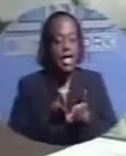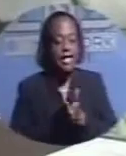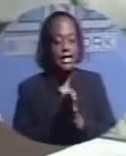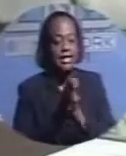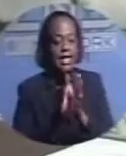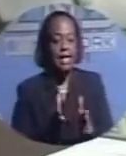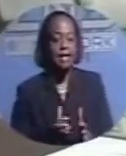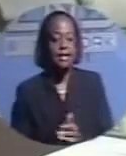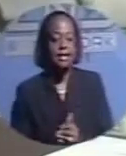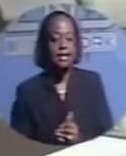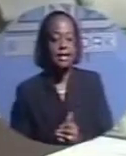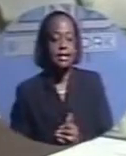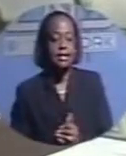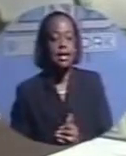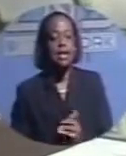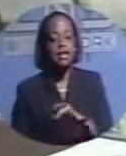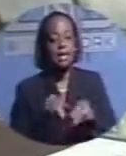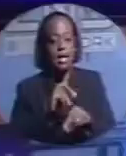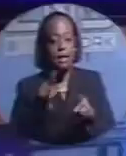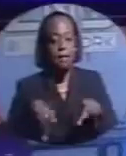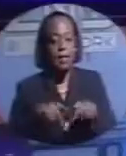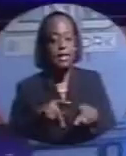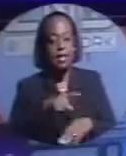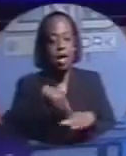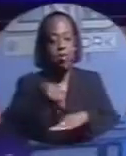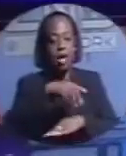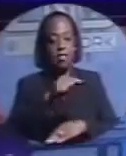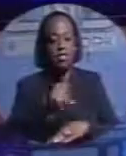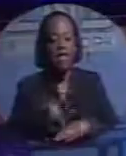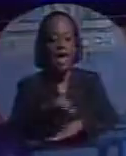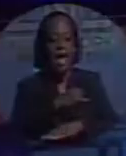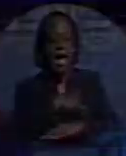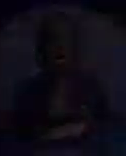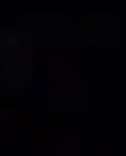the various regattas taking place around the islands. And that will do it for sports.